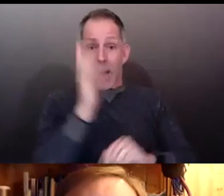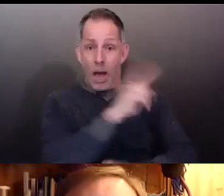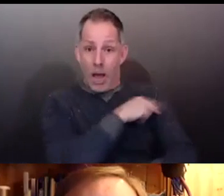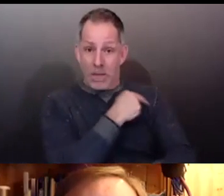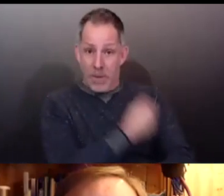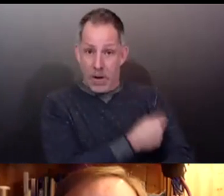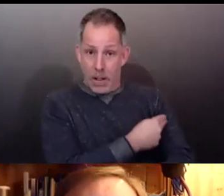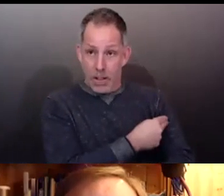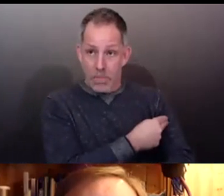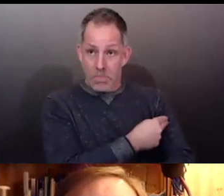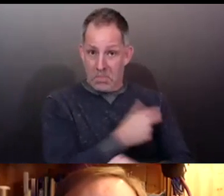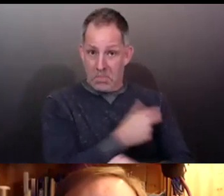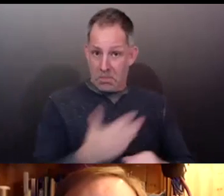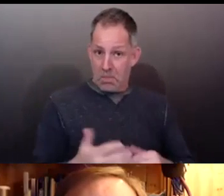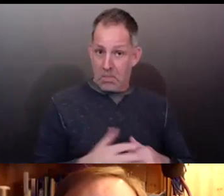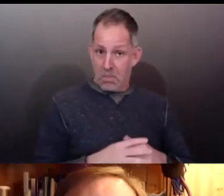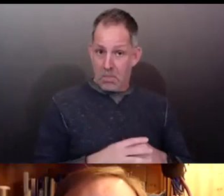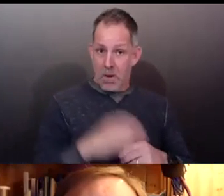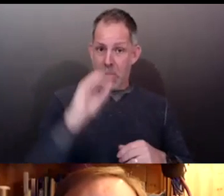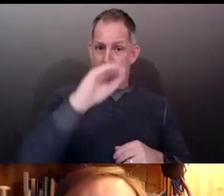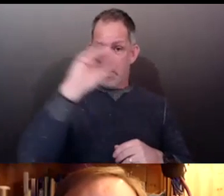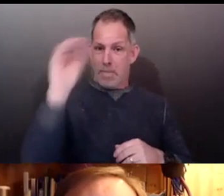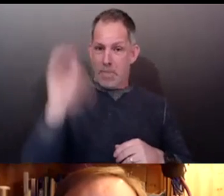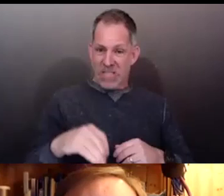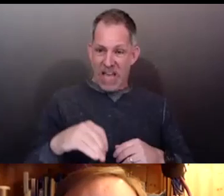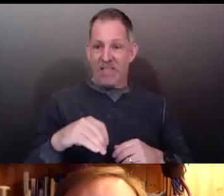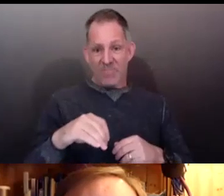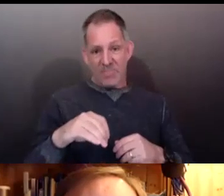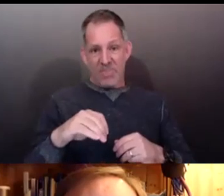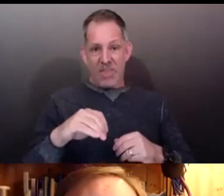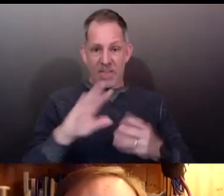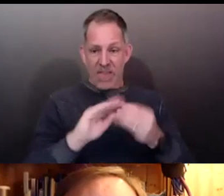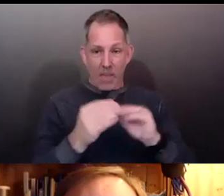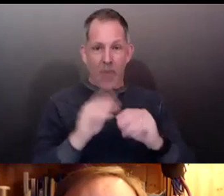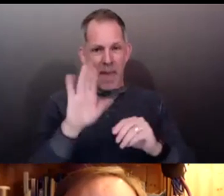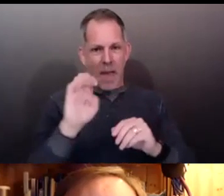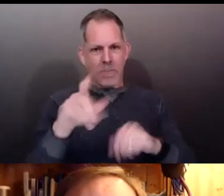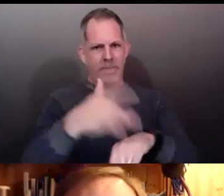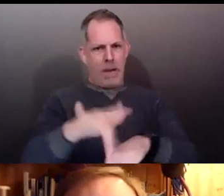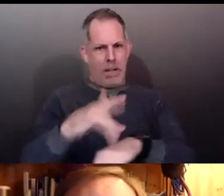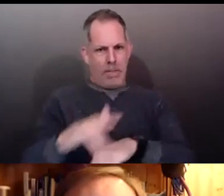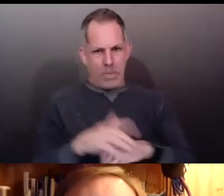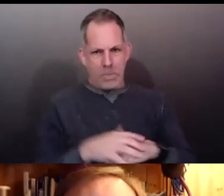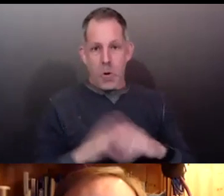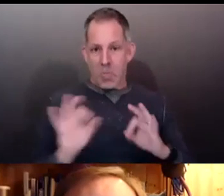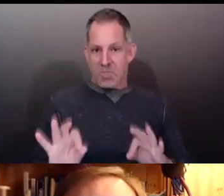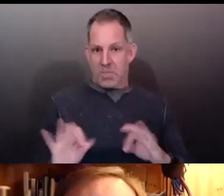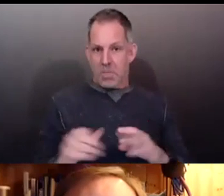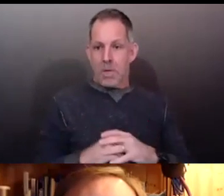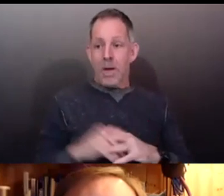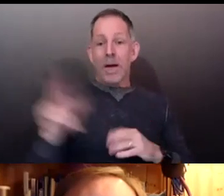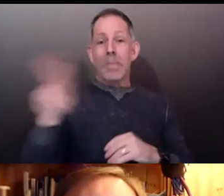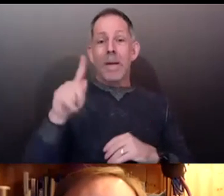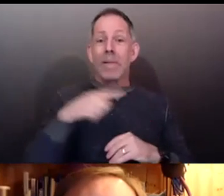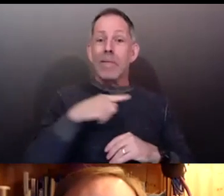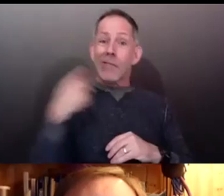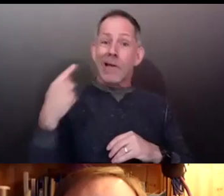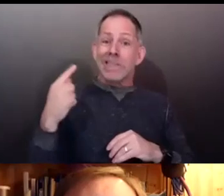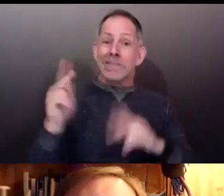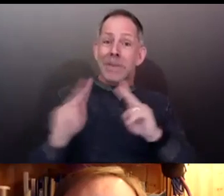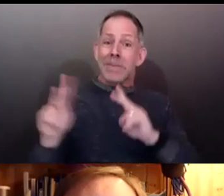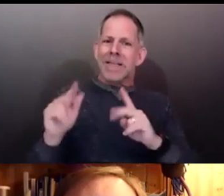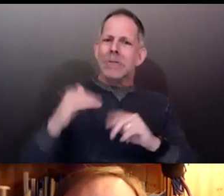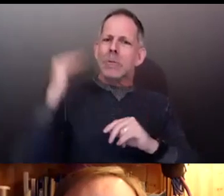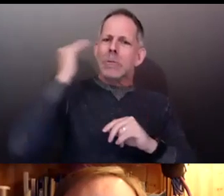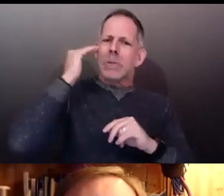risky behavior and other things, and just sort of sharing also the message of, you know, people need to be mindful of the fact that, similar to back in the spring when we were concerned about